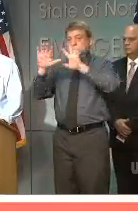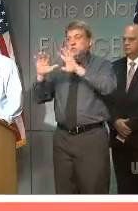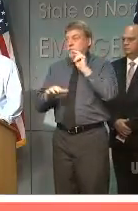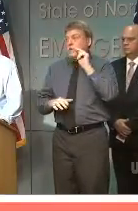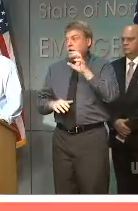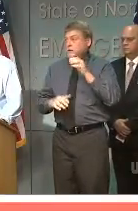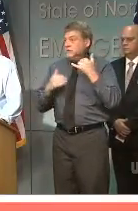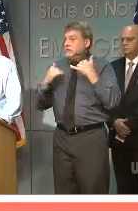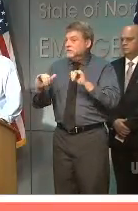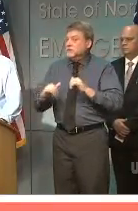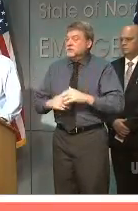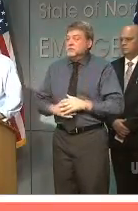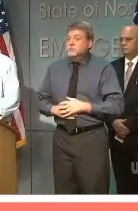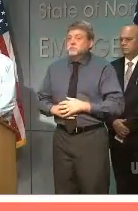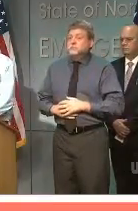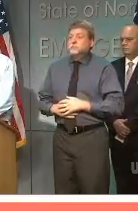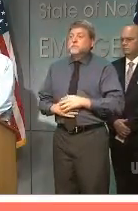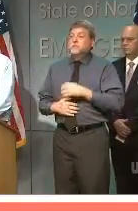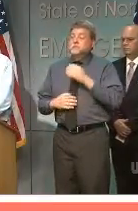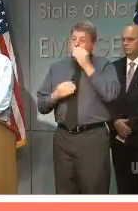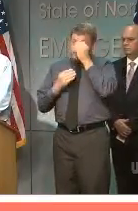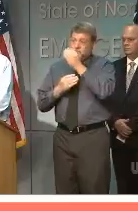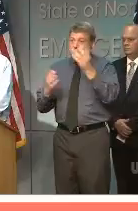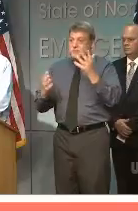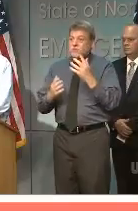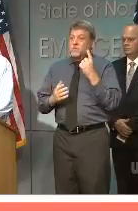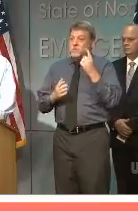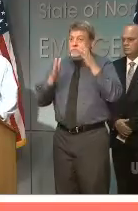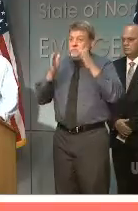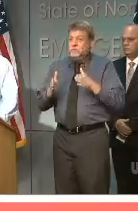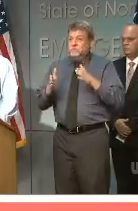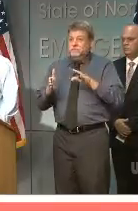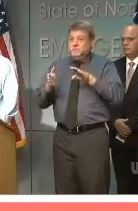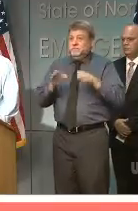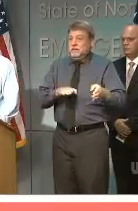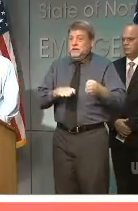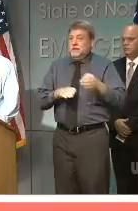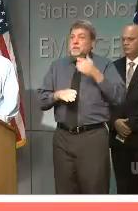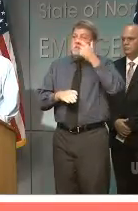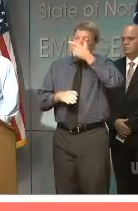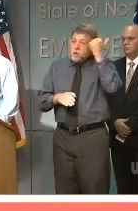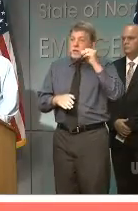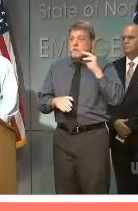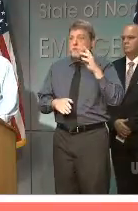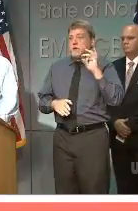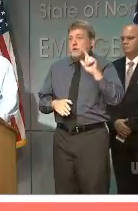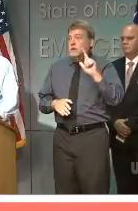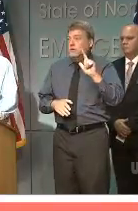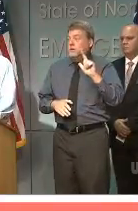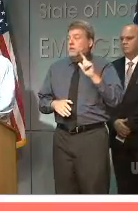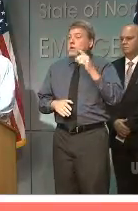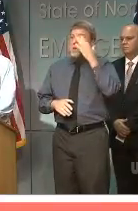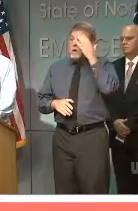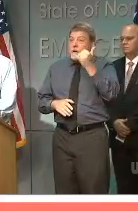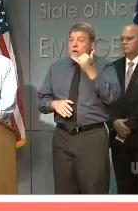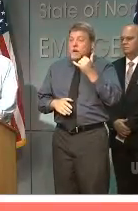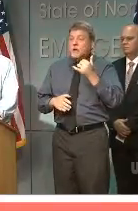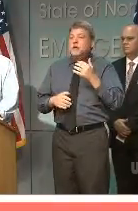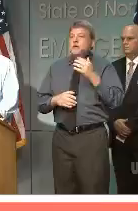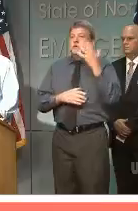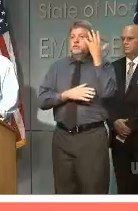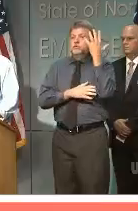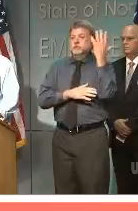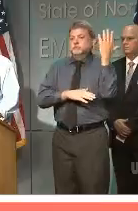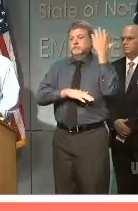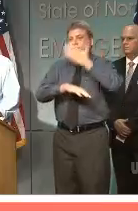This storm has now claimed a life in North Carolina. One person was killed when a tree fell on his